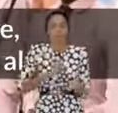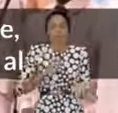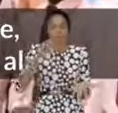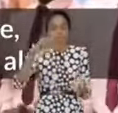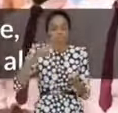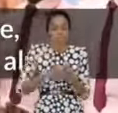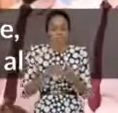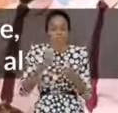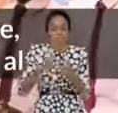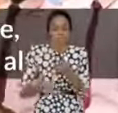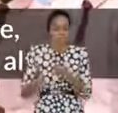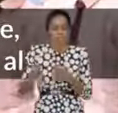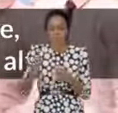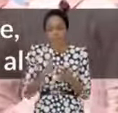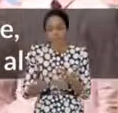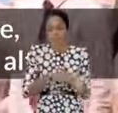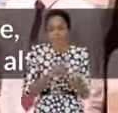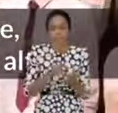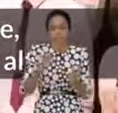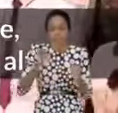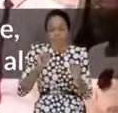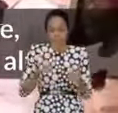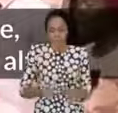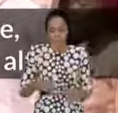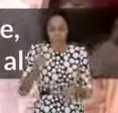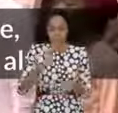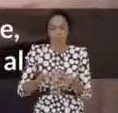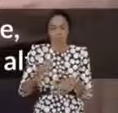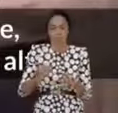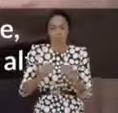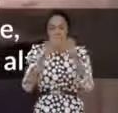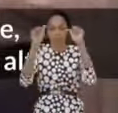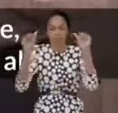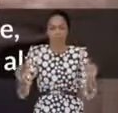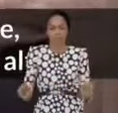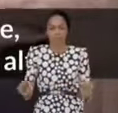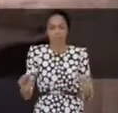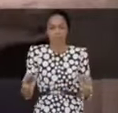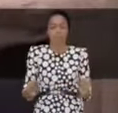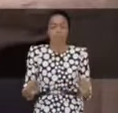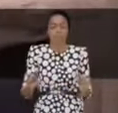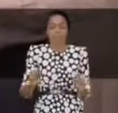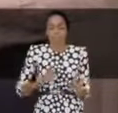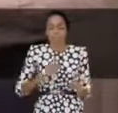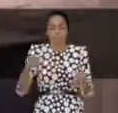Right.